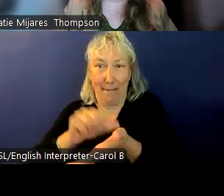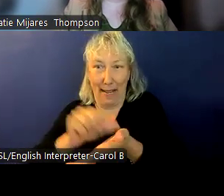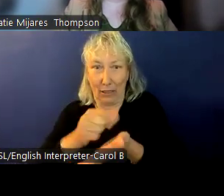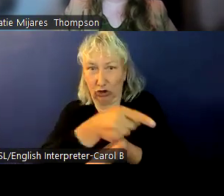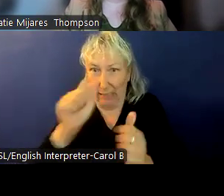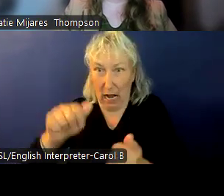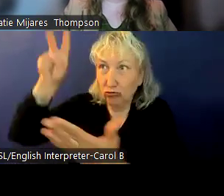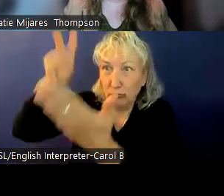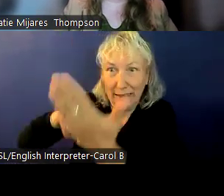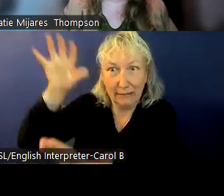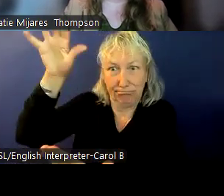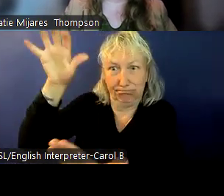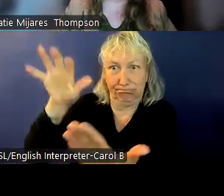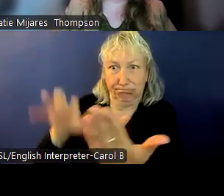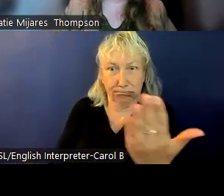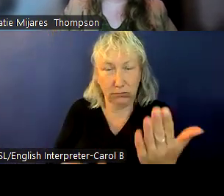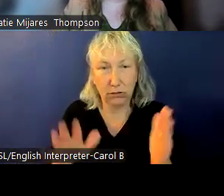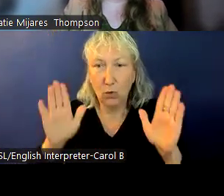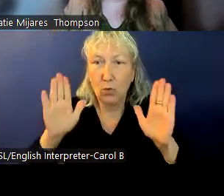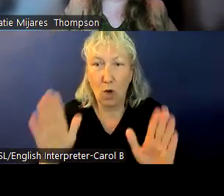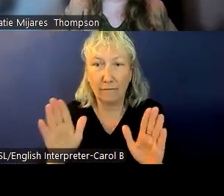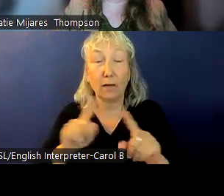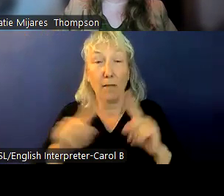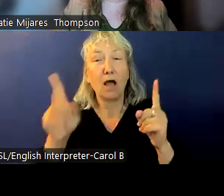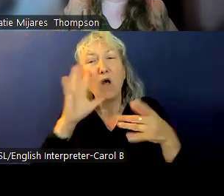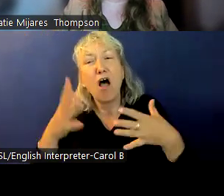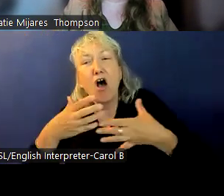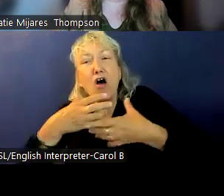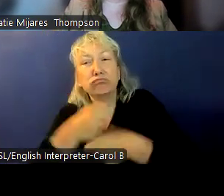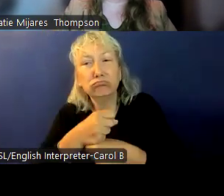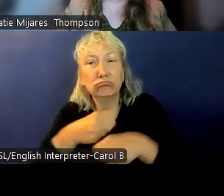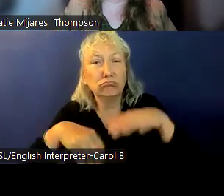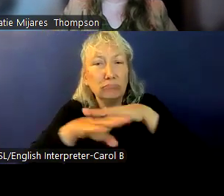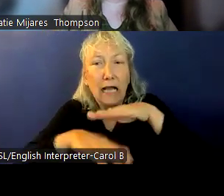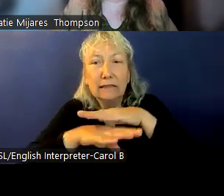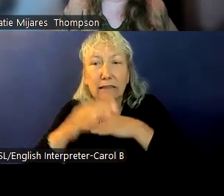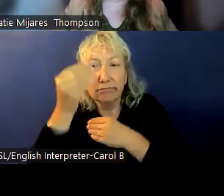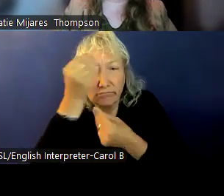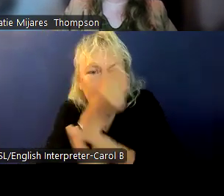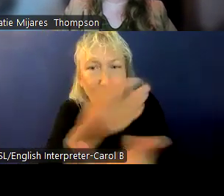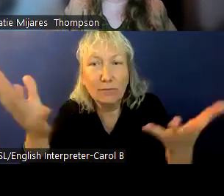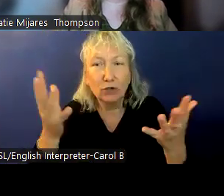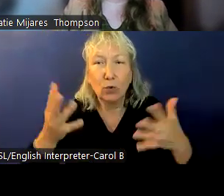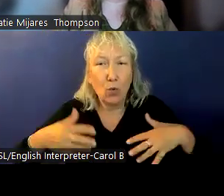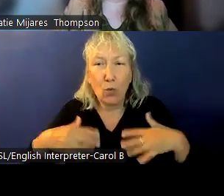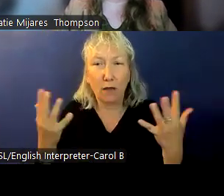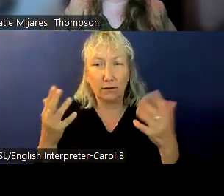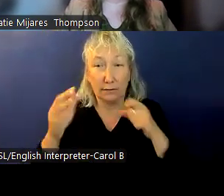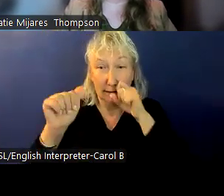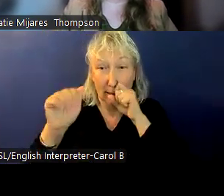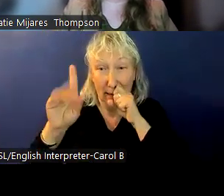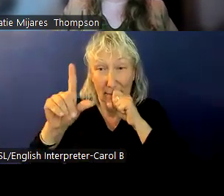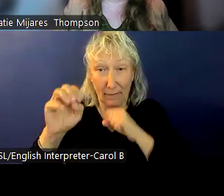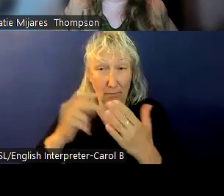said, I just want to give a brief overview of what the ABLE program is and how it might be helping people, not only in Oregon, but across the